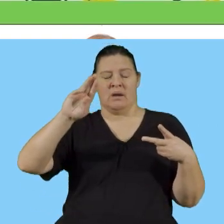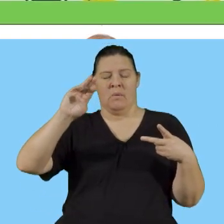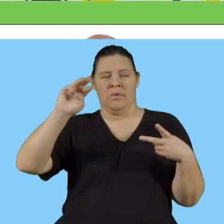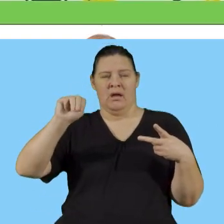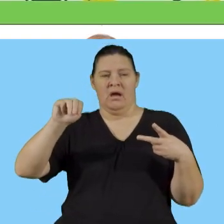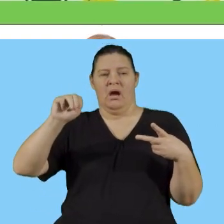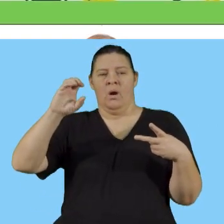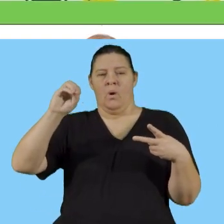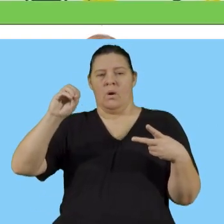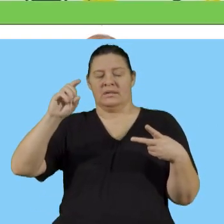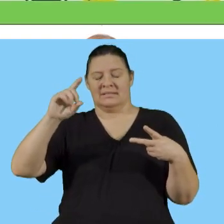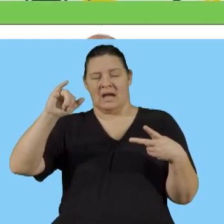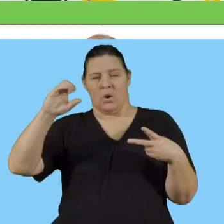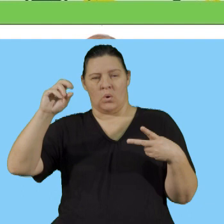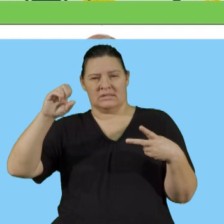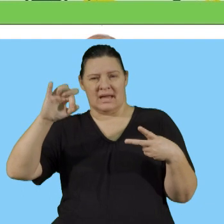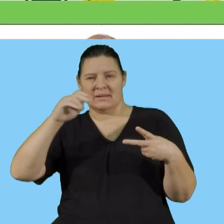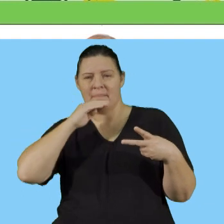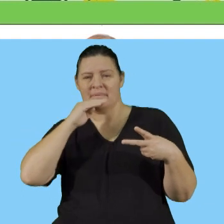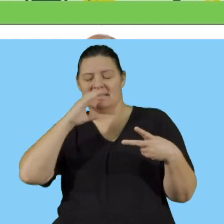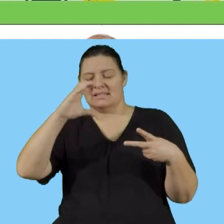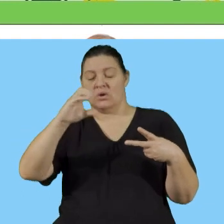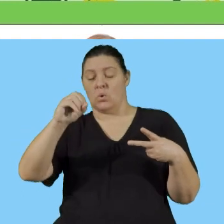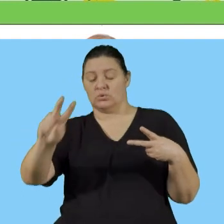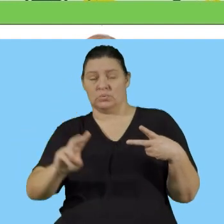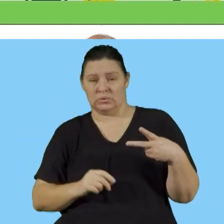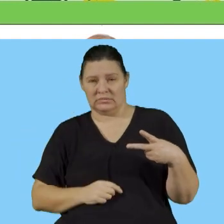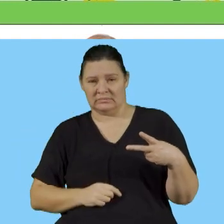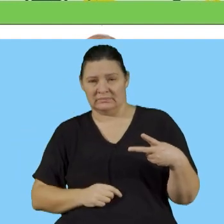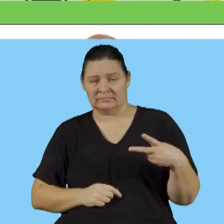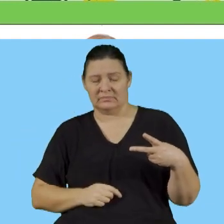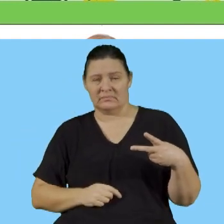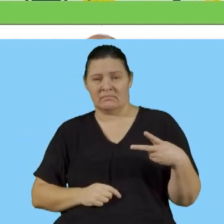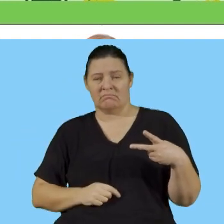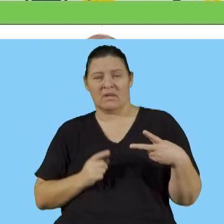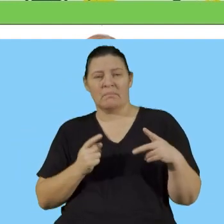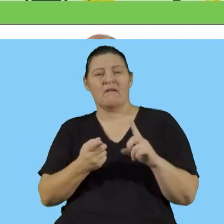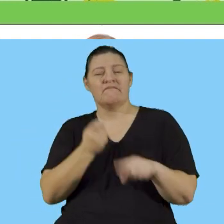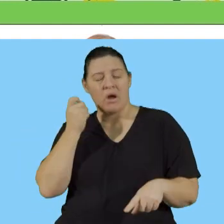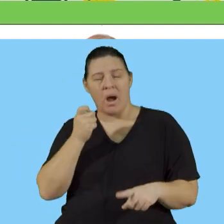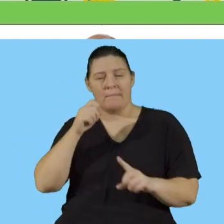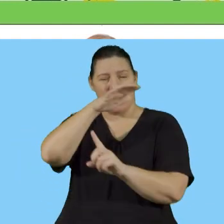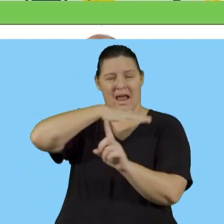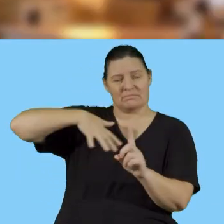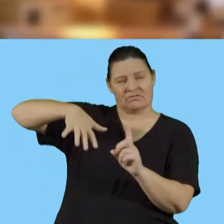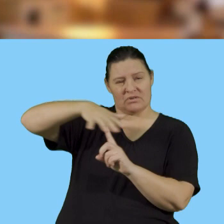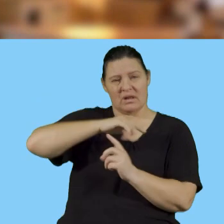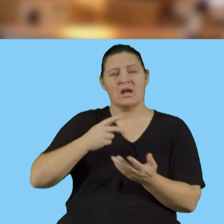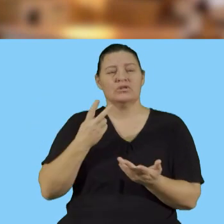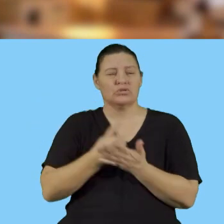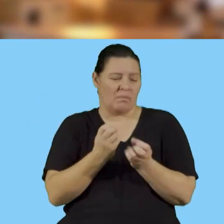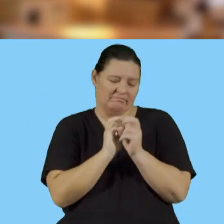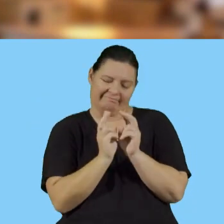is carbon dioxide. I'm quickly going to raise that. So carbon dioxide is found from the atmosphere and it's emitted